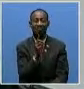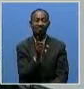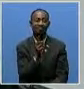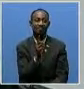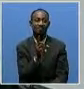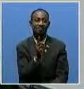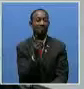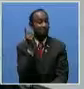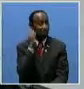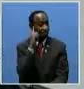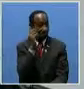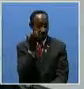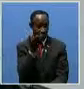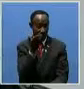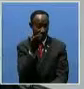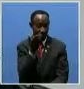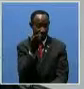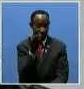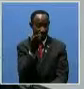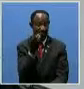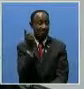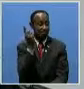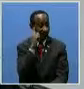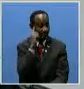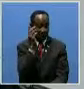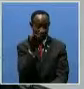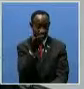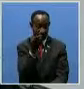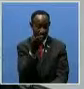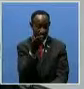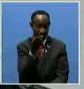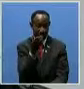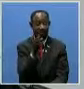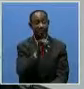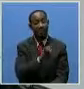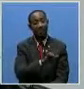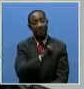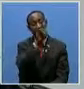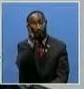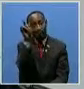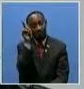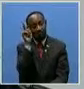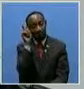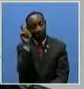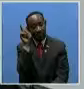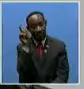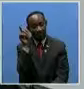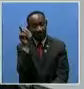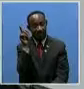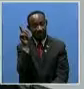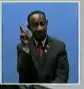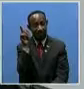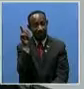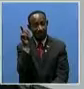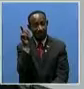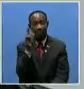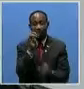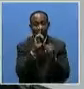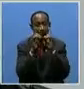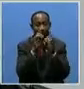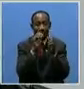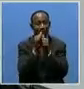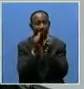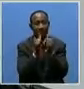You haven't heard me. You have not heard me. We did not go there to talk